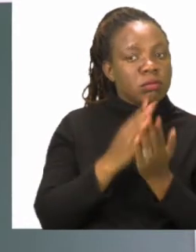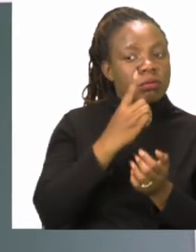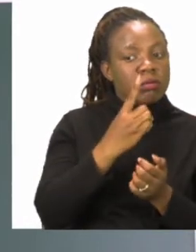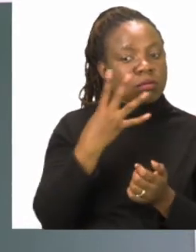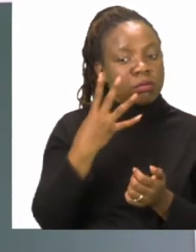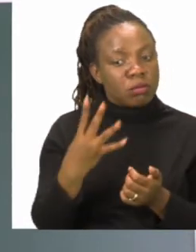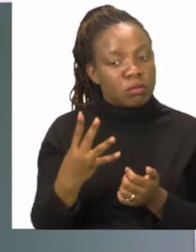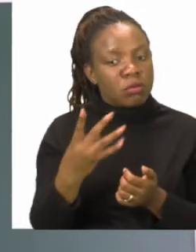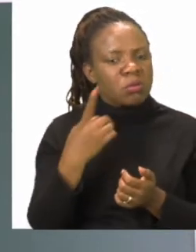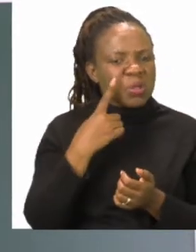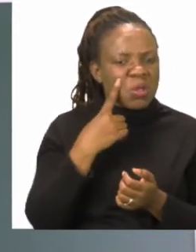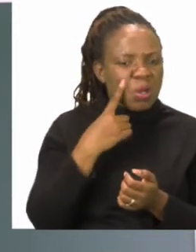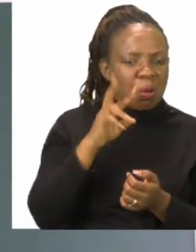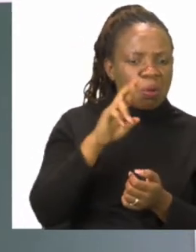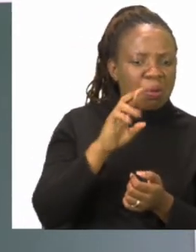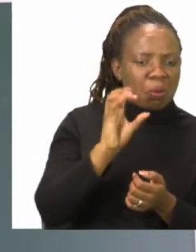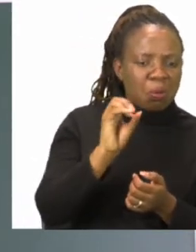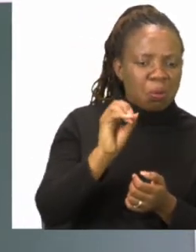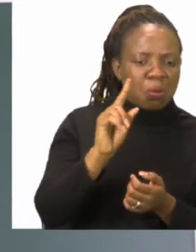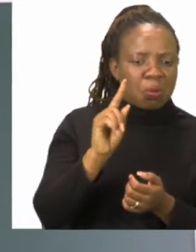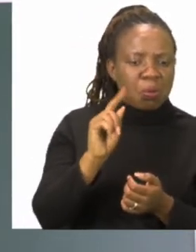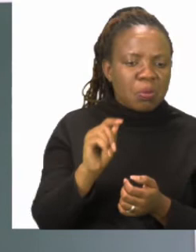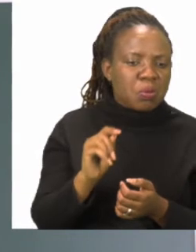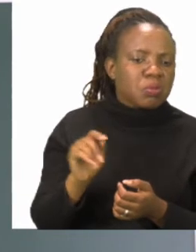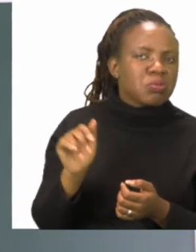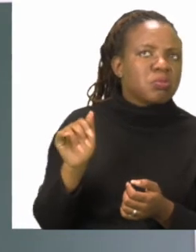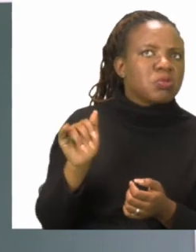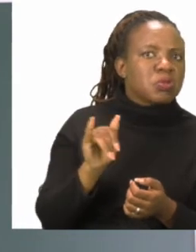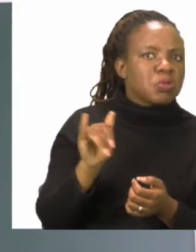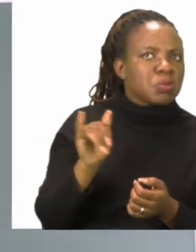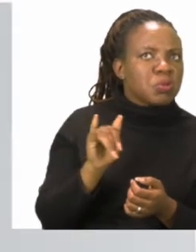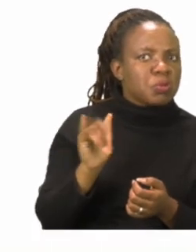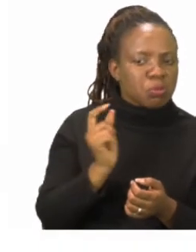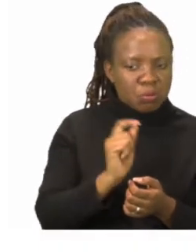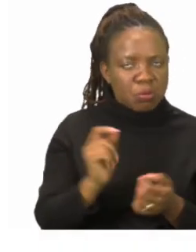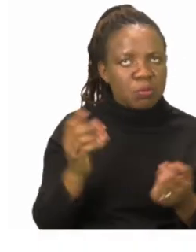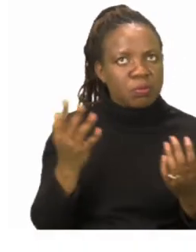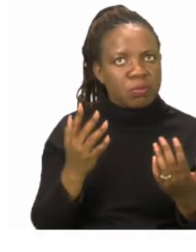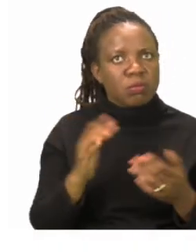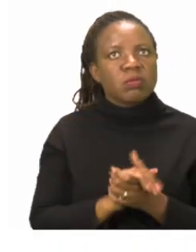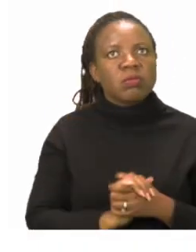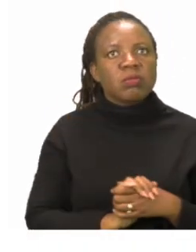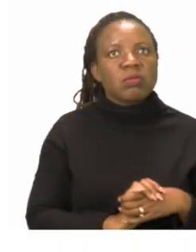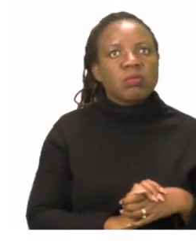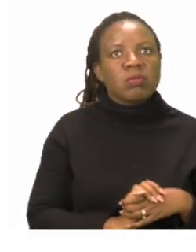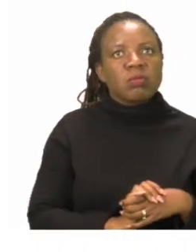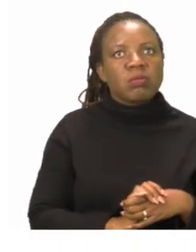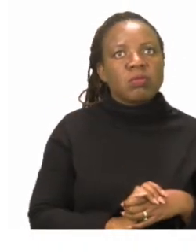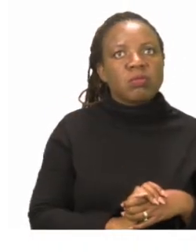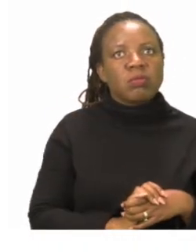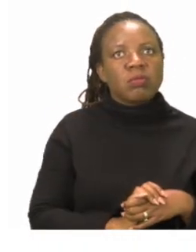the flower on page 14. Let's quickly have a look at my